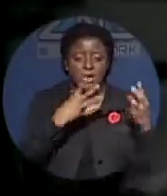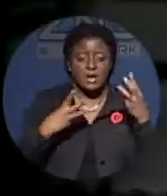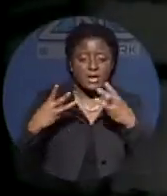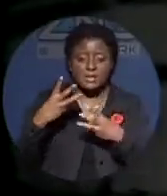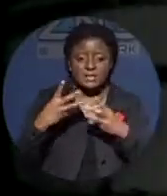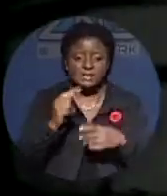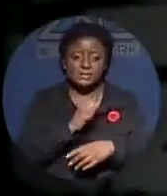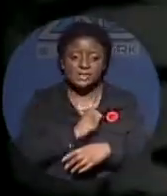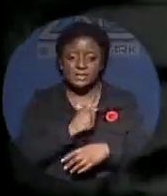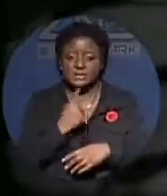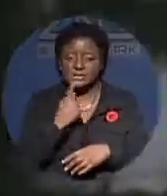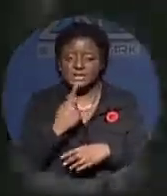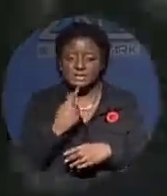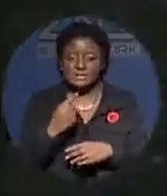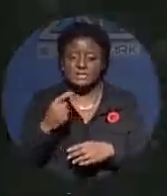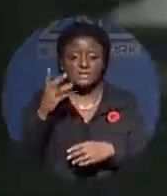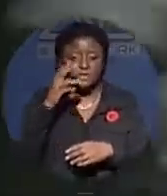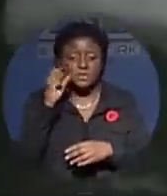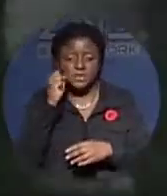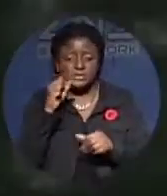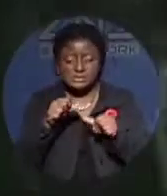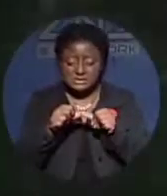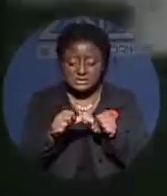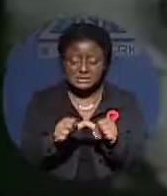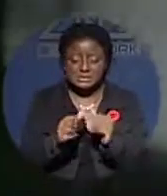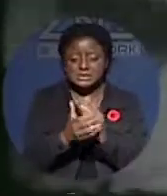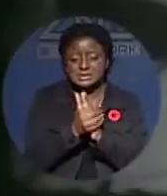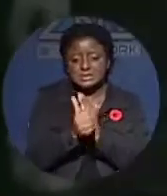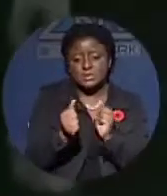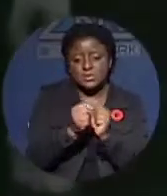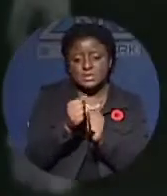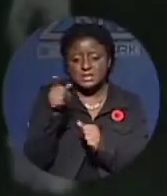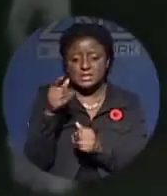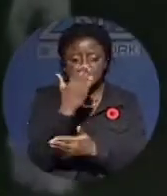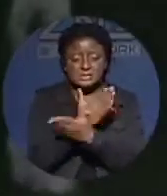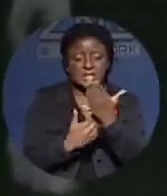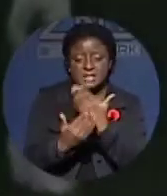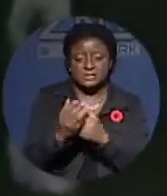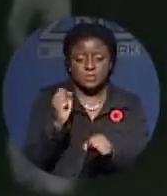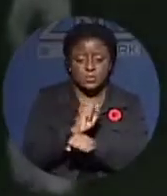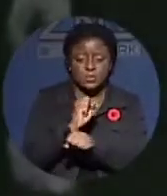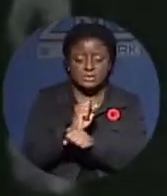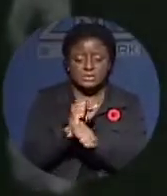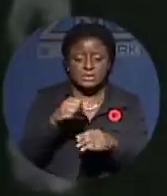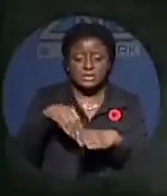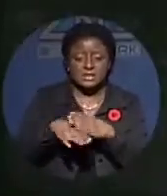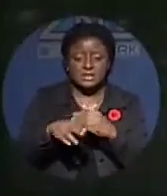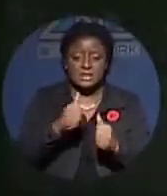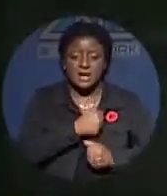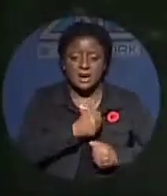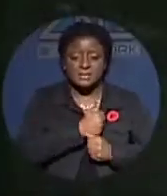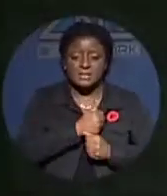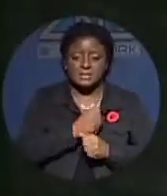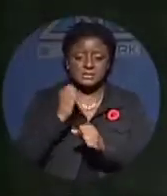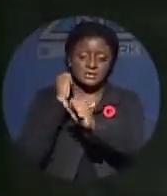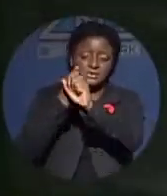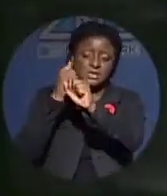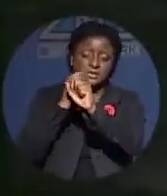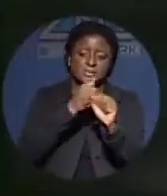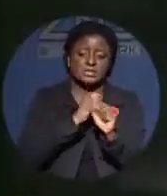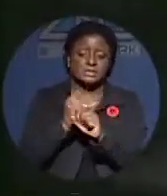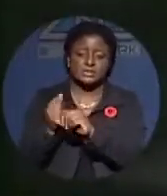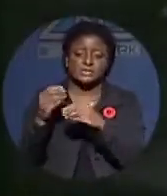and still is skilled with his hands, worked in the Army's carpenter shop and was a part of the maintenance crew. And to this day, he says his love